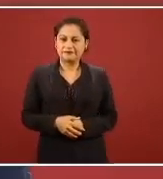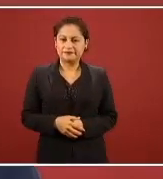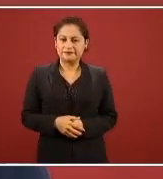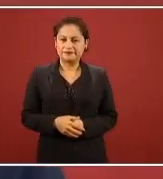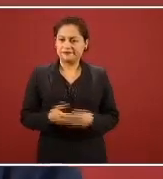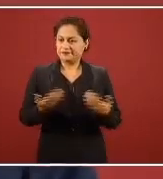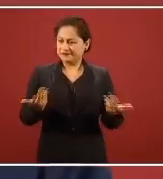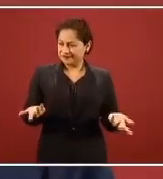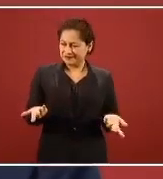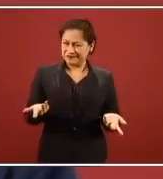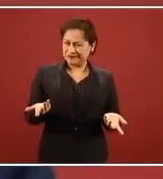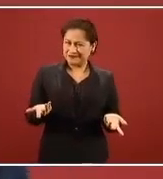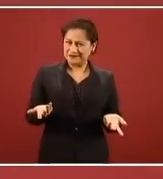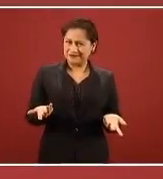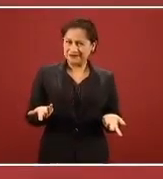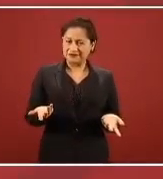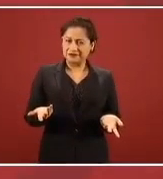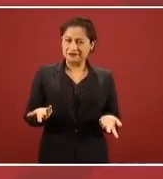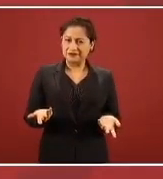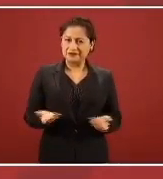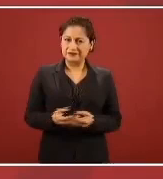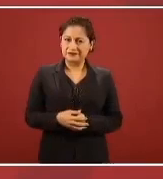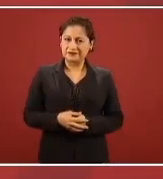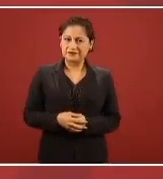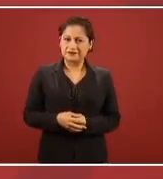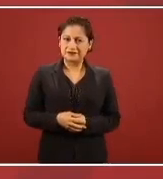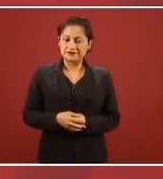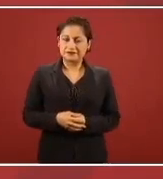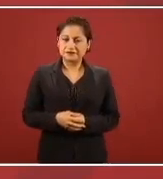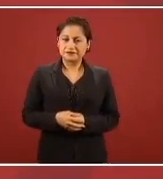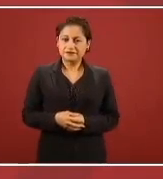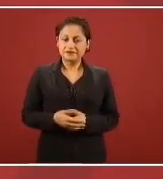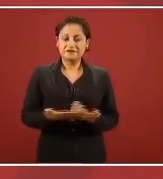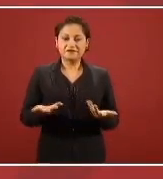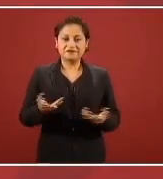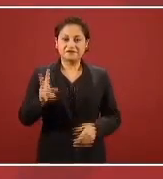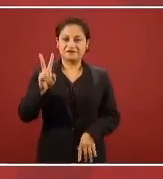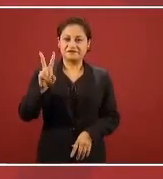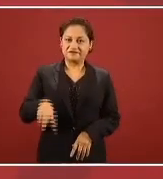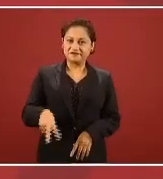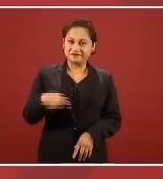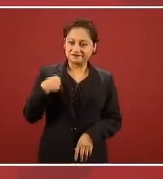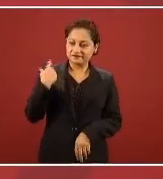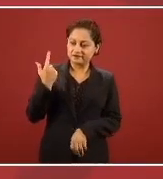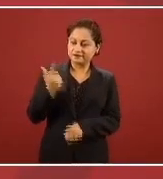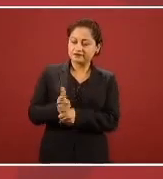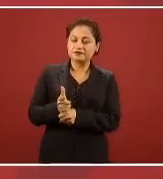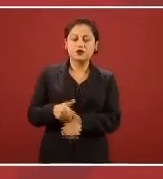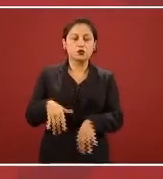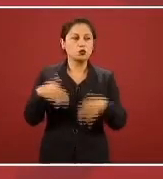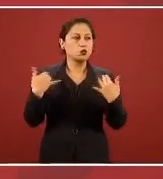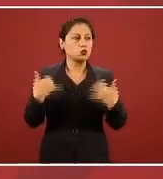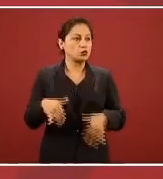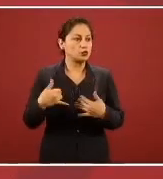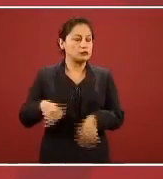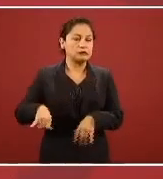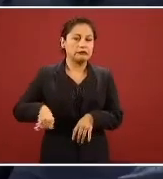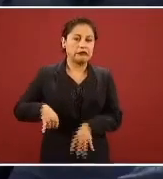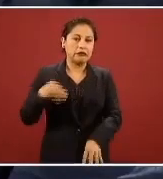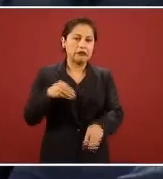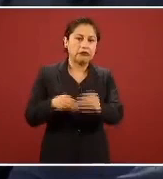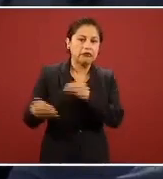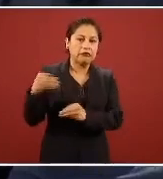Entonces, sí. Yes. Es interesante el tema. This